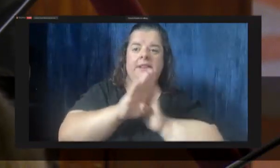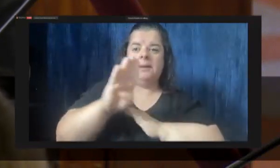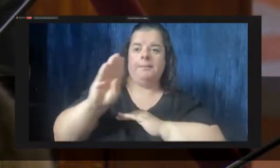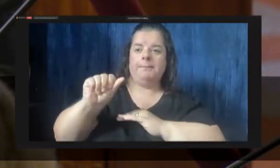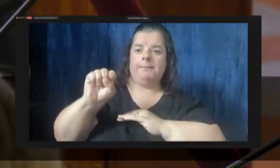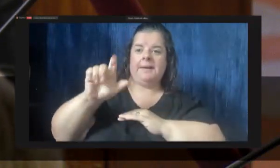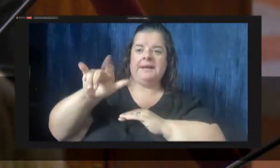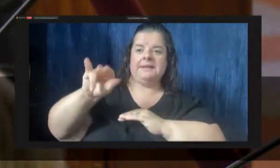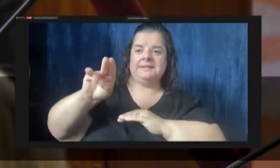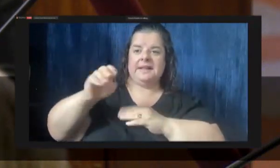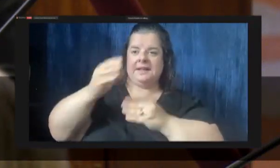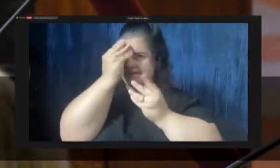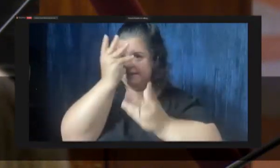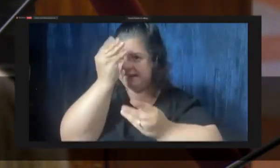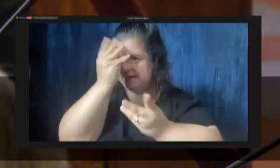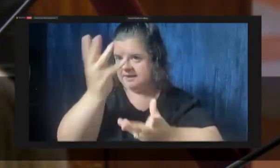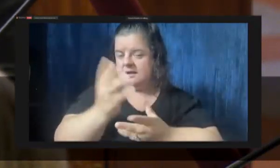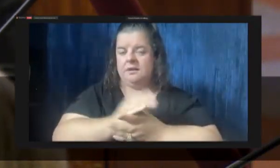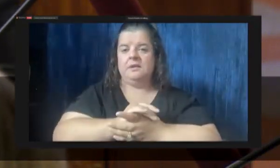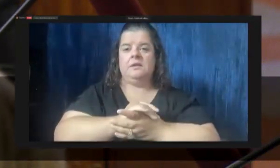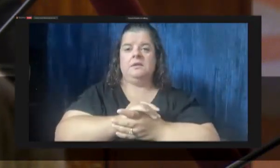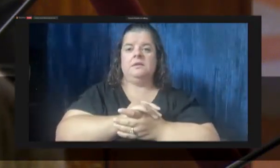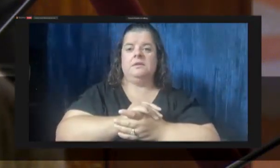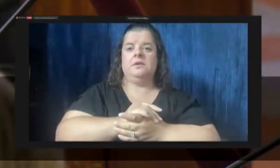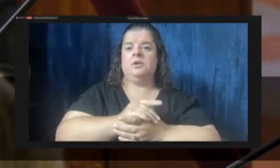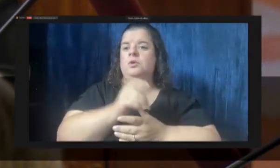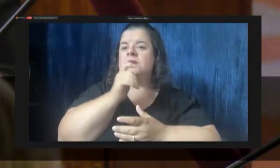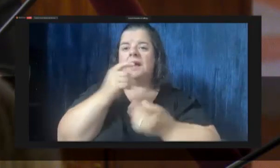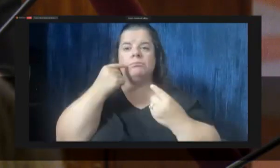right? So we're not going to achieve population management